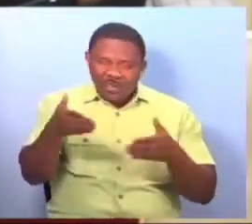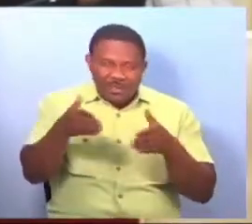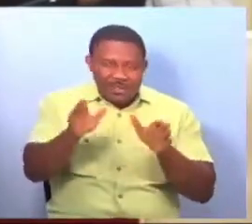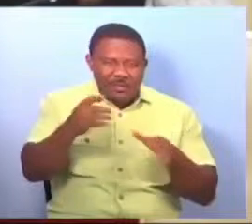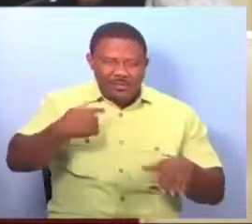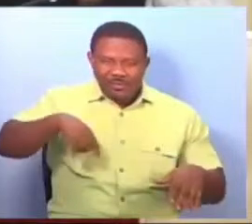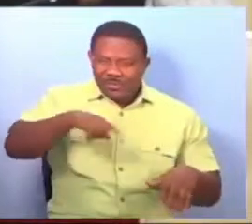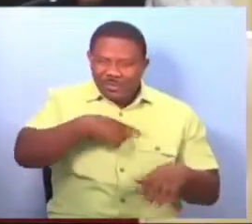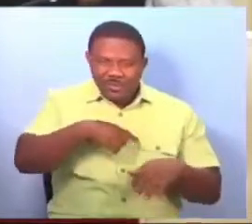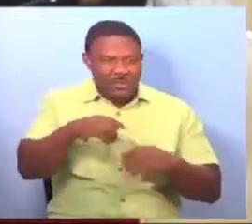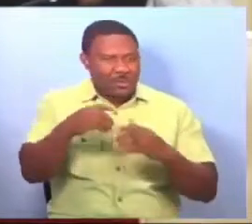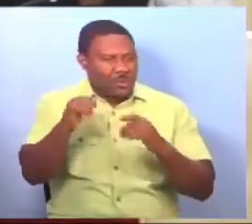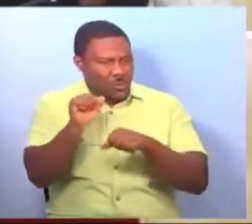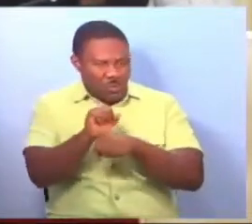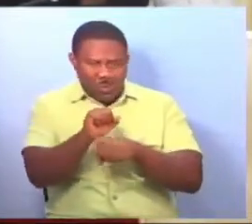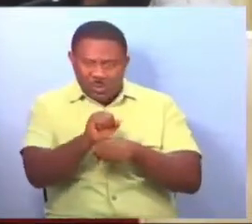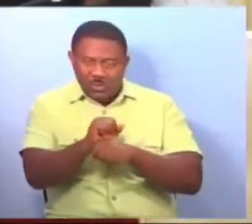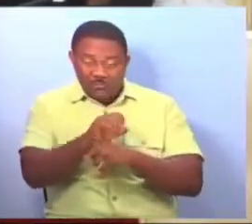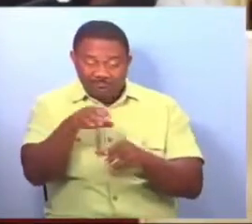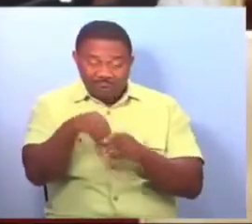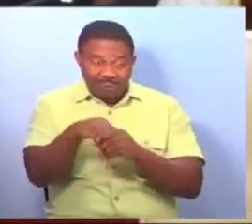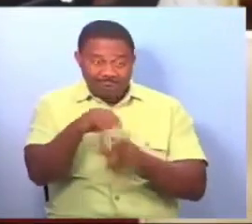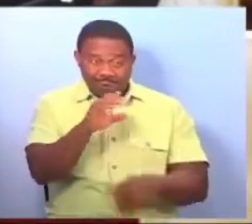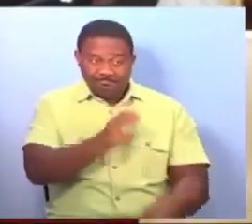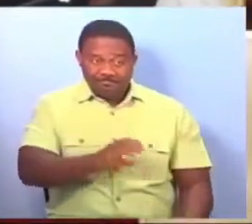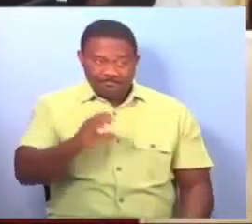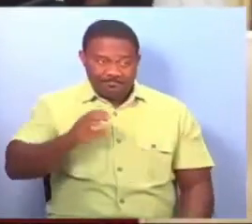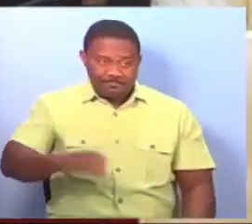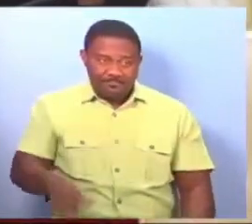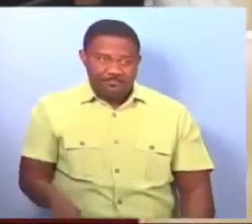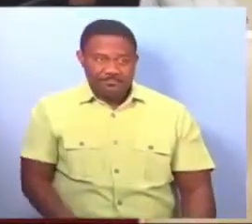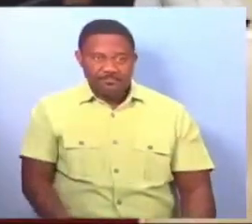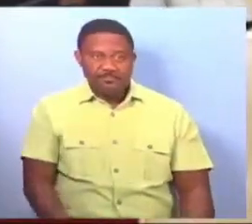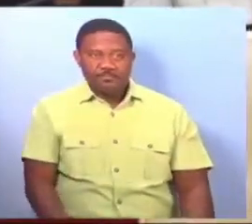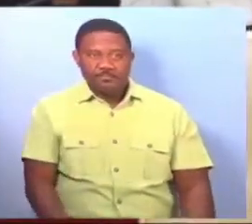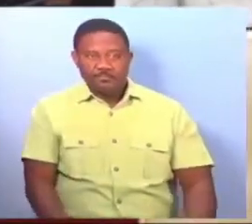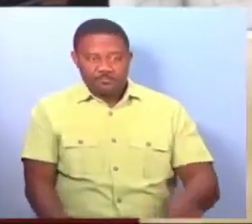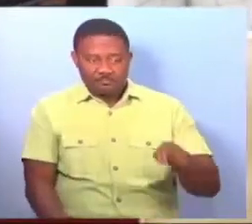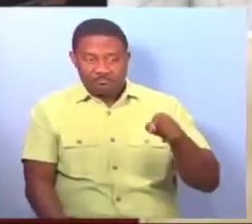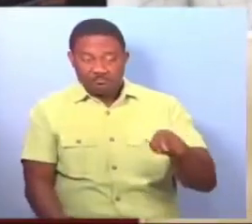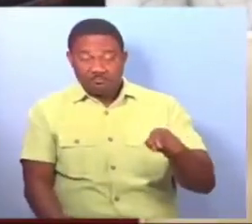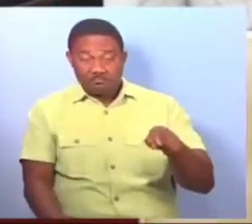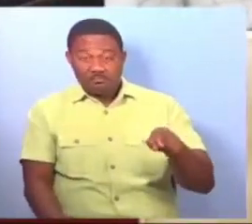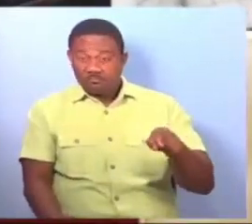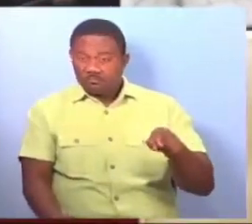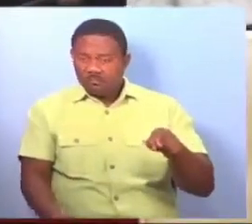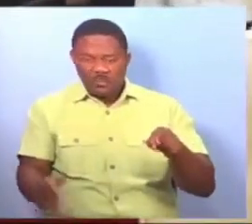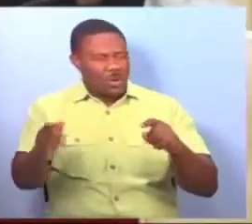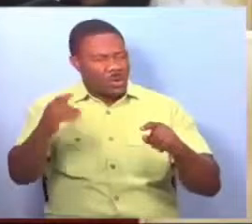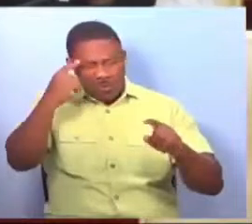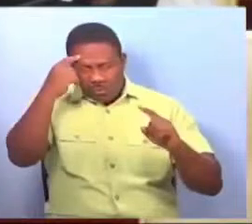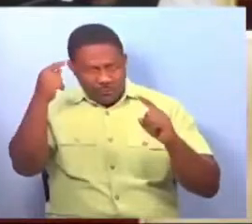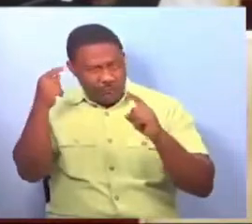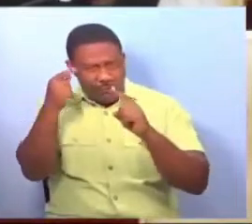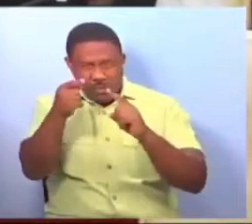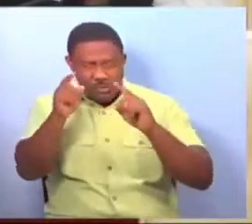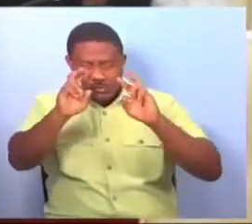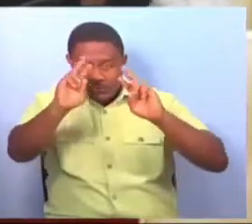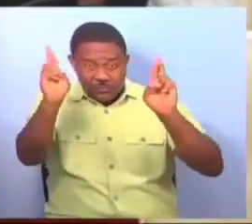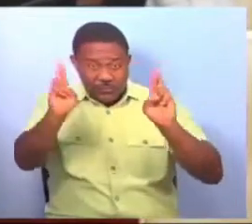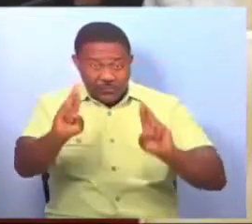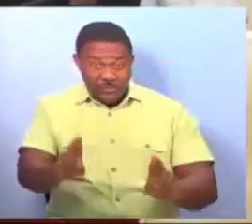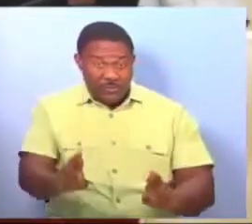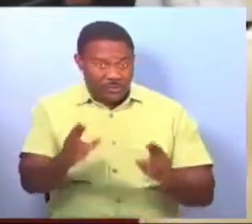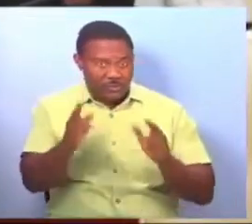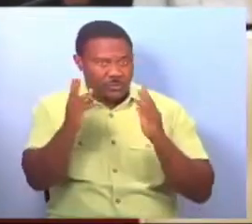work in the committee. Dr. Mafo is a resource-oriented person. He is